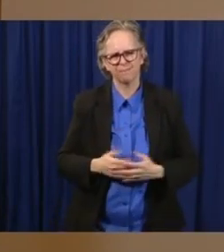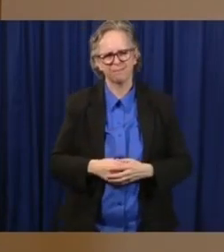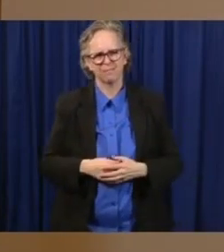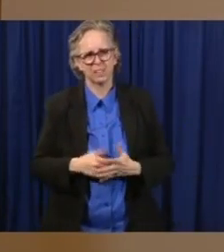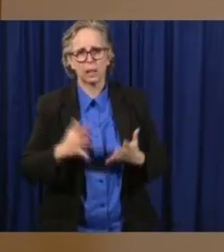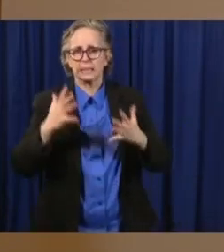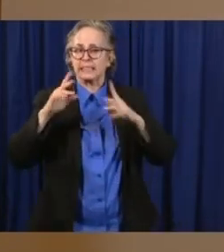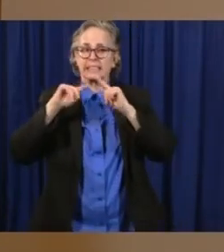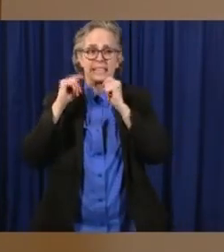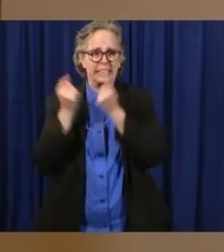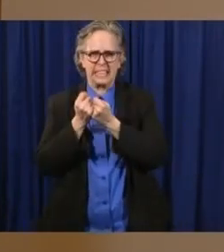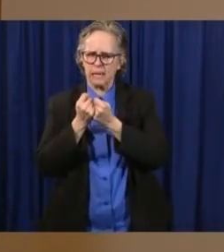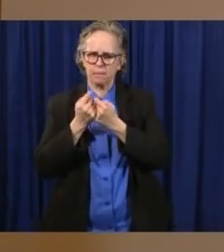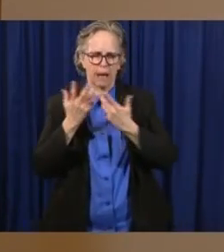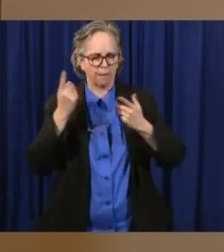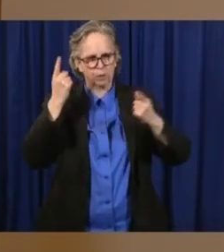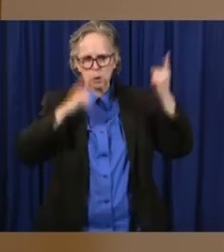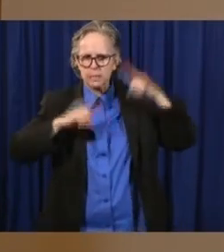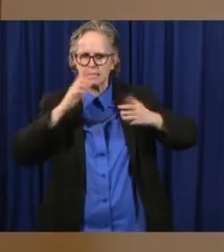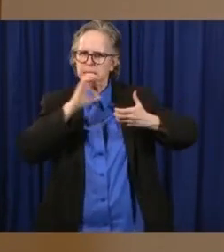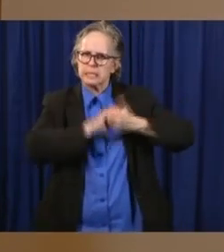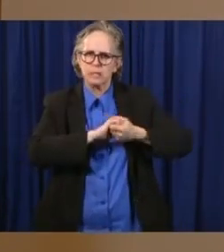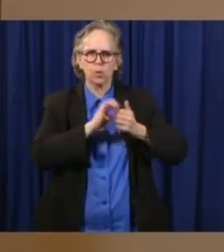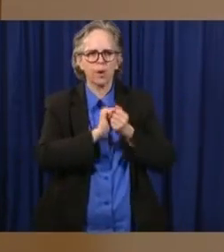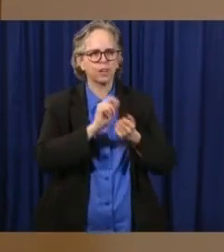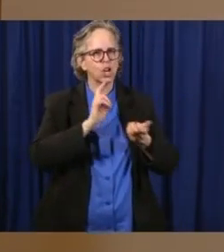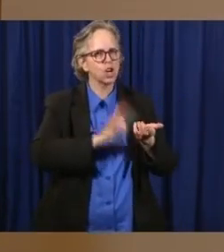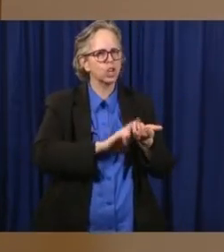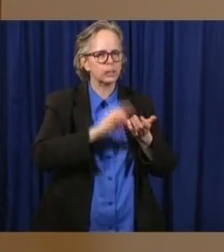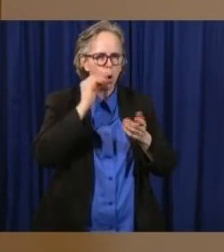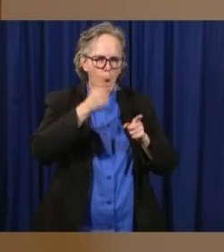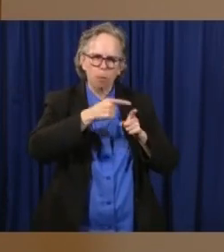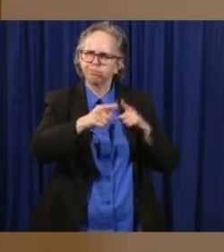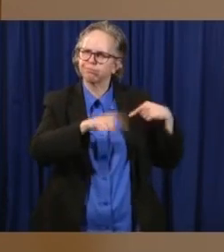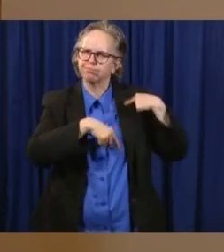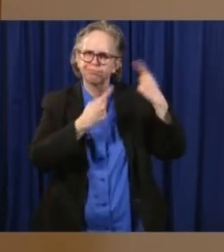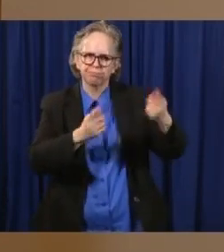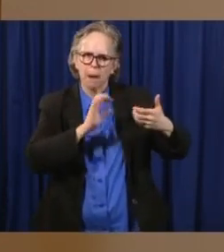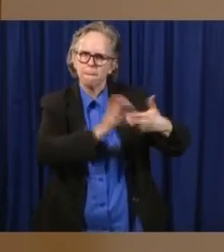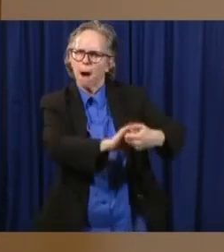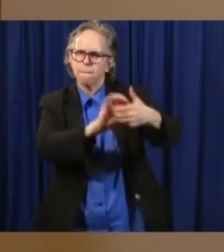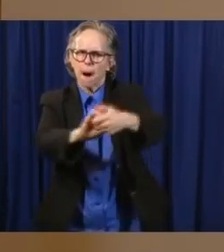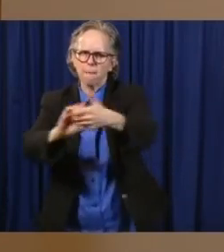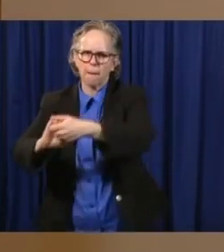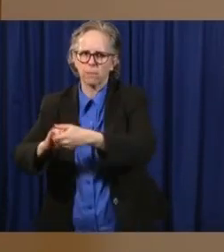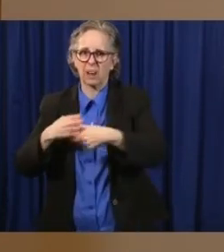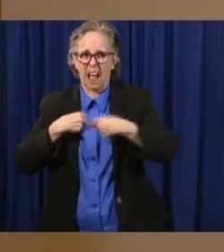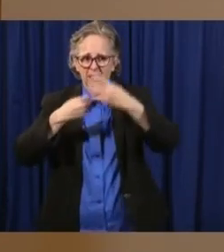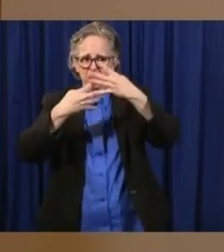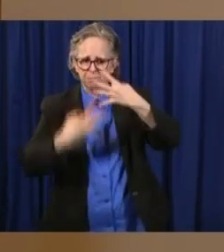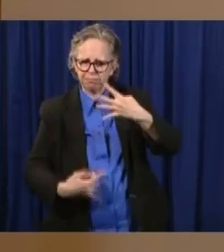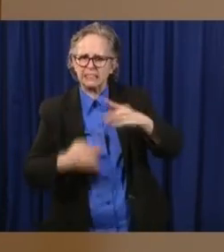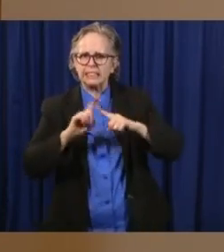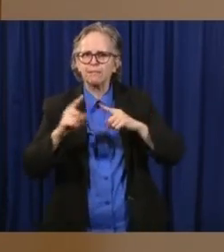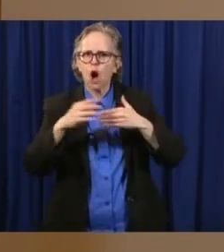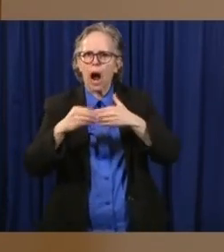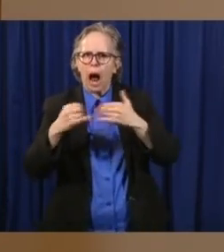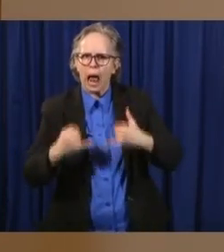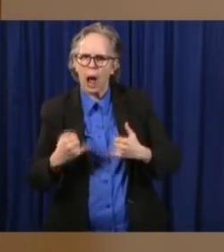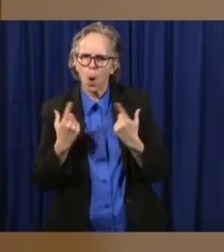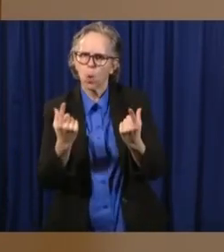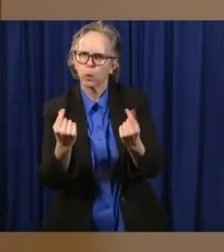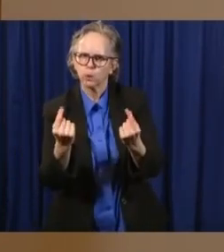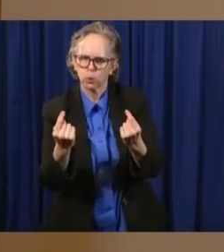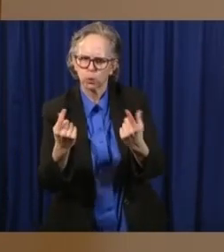the industry nonstop since this began. We have an extensive set of guidelines, and I would say if there's any way there's a nursing